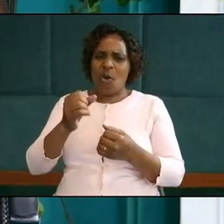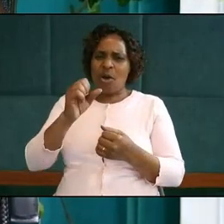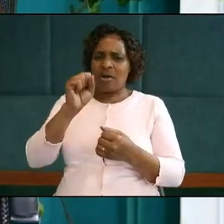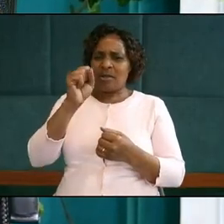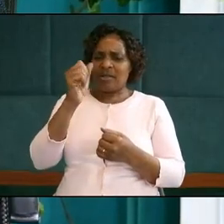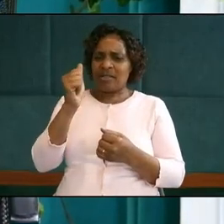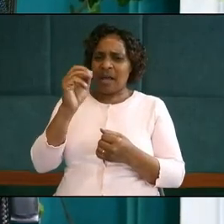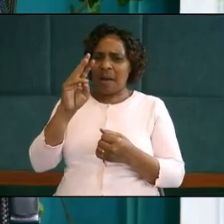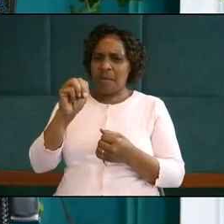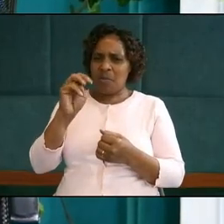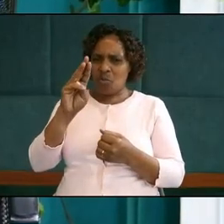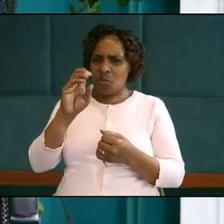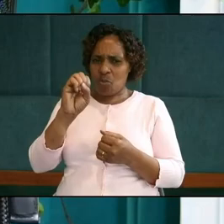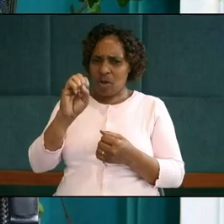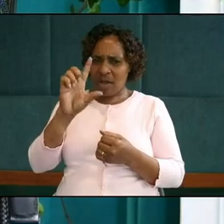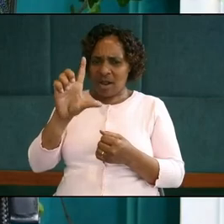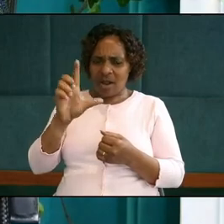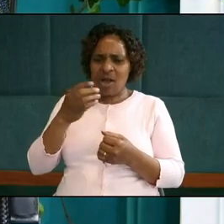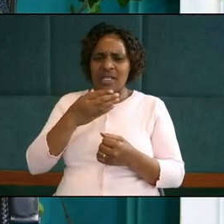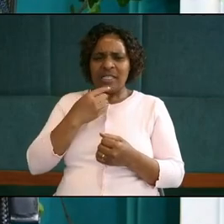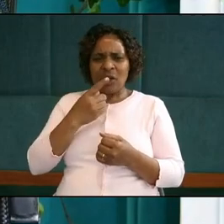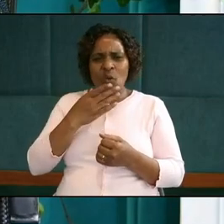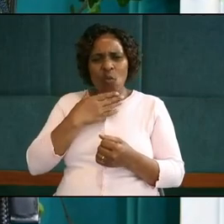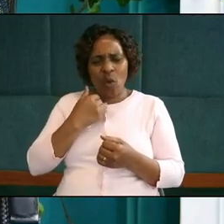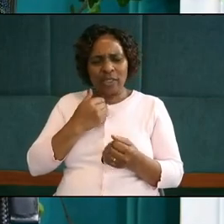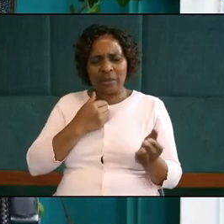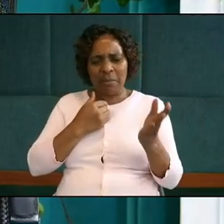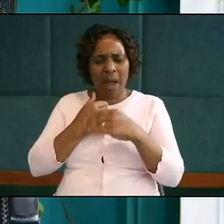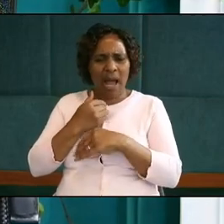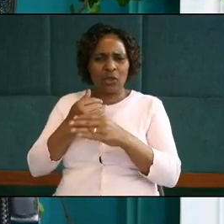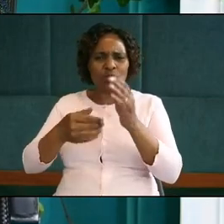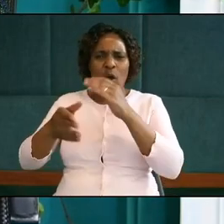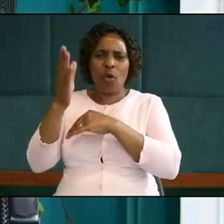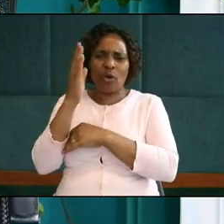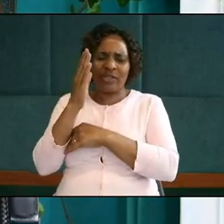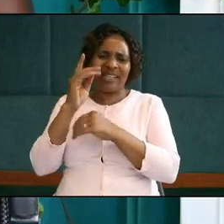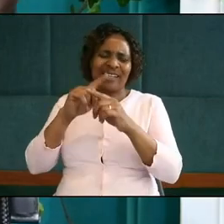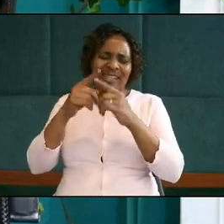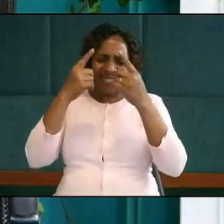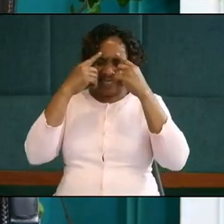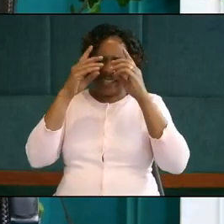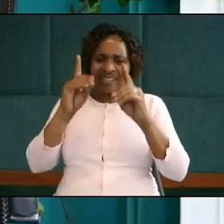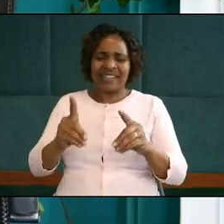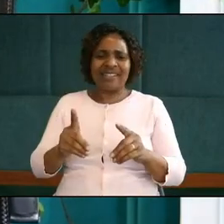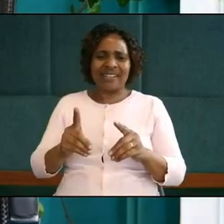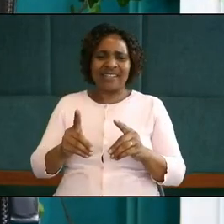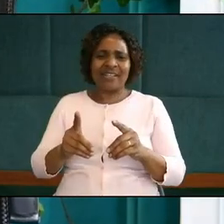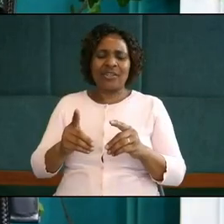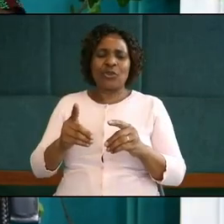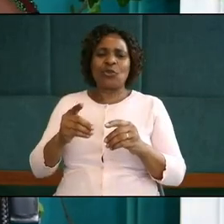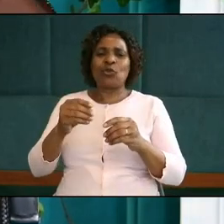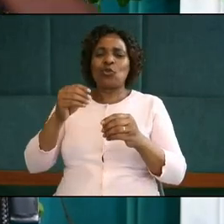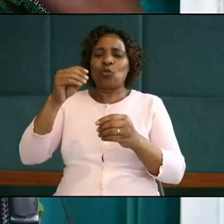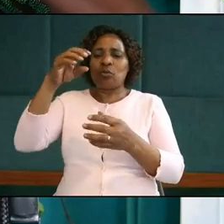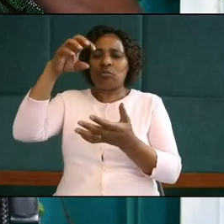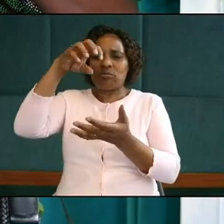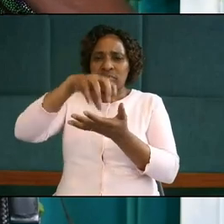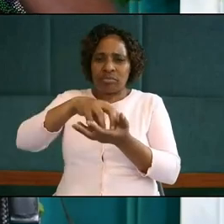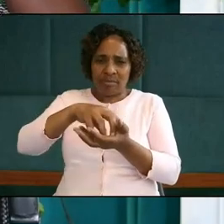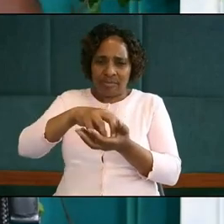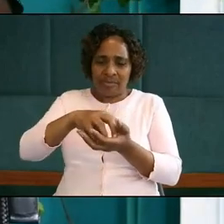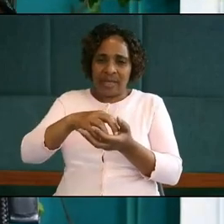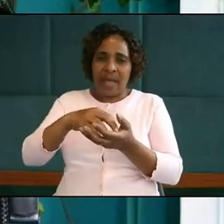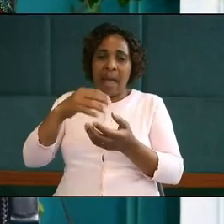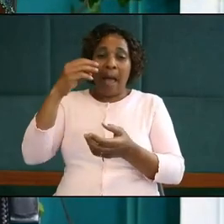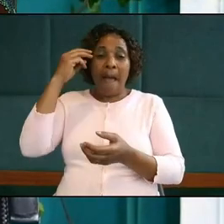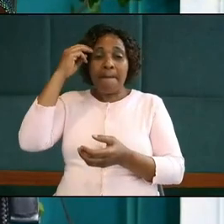are ready to go back to our God. And so what does Samuel do? Samuel decides to set up a memorial between